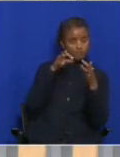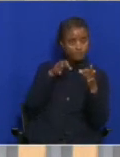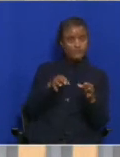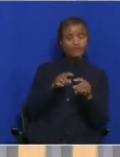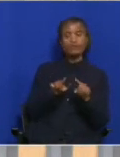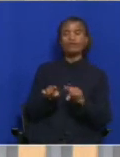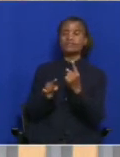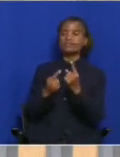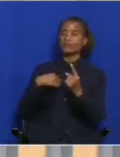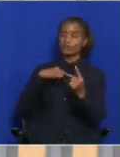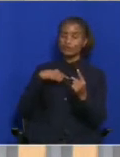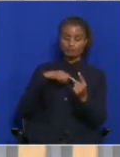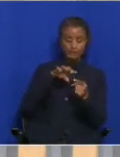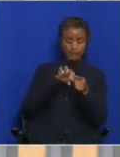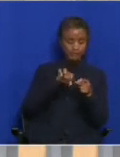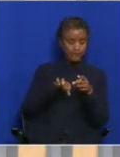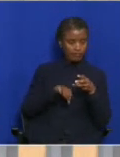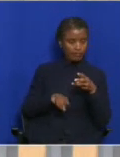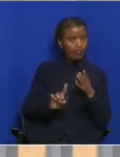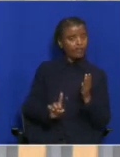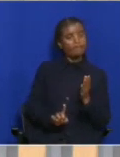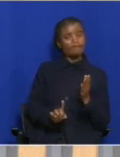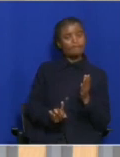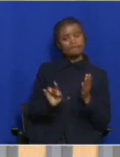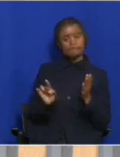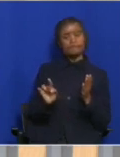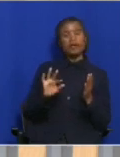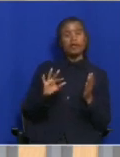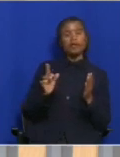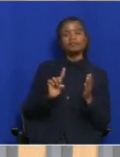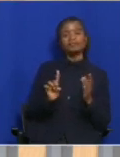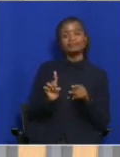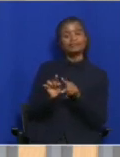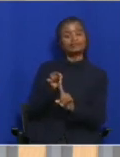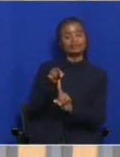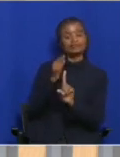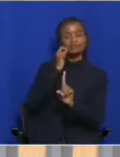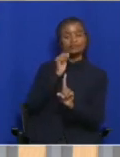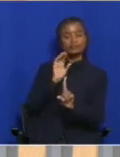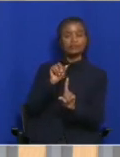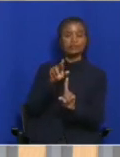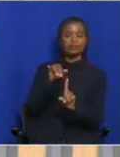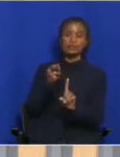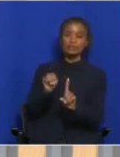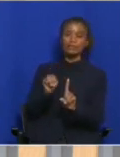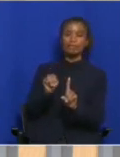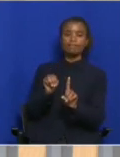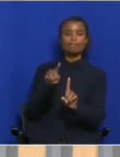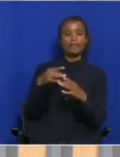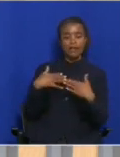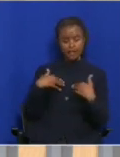to Mr. Karim's condition. Yes. Otherwise, it's just difficult, I think. I don't know